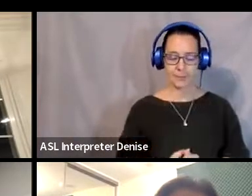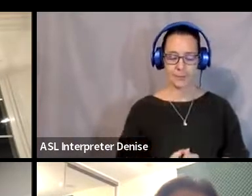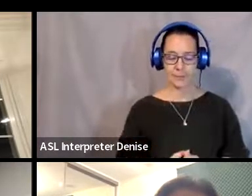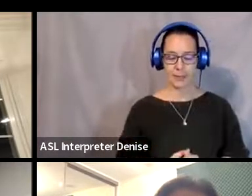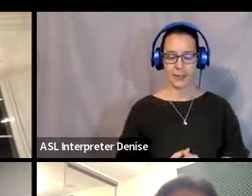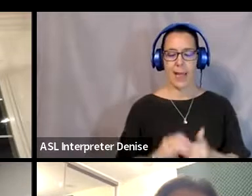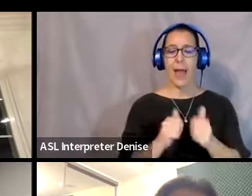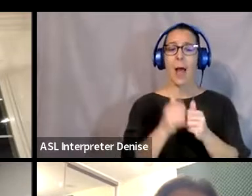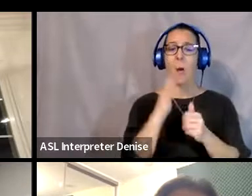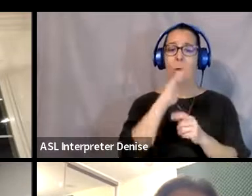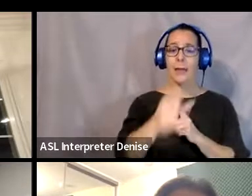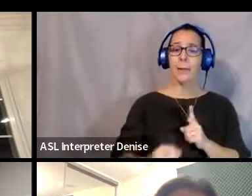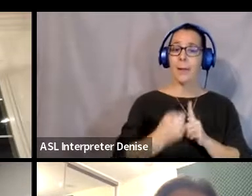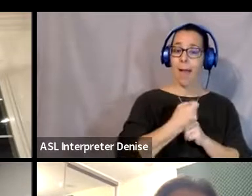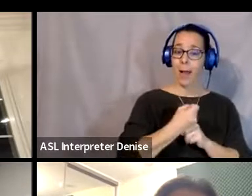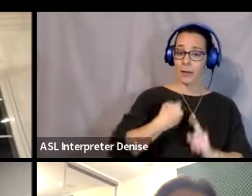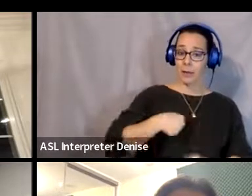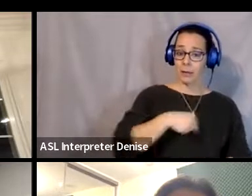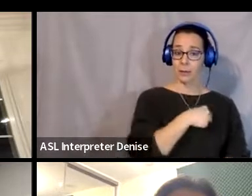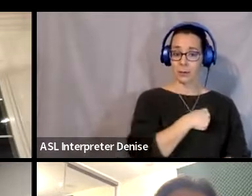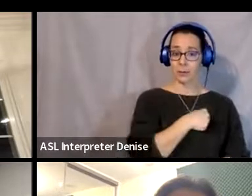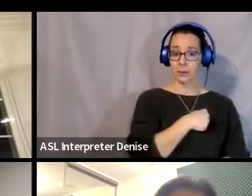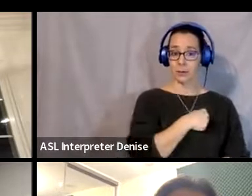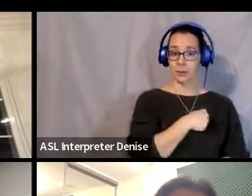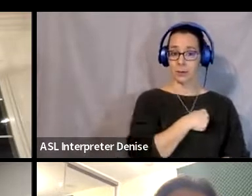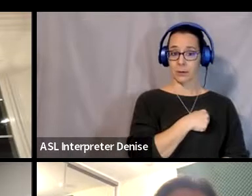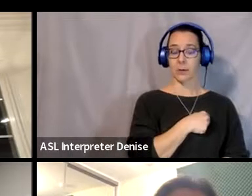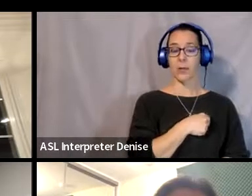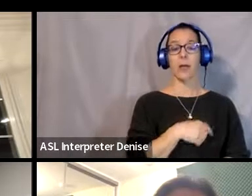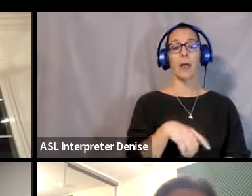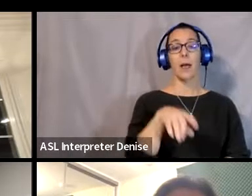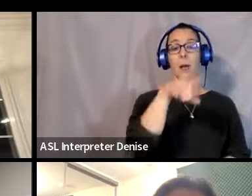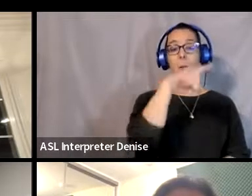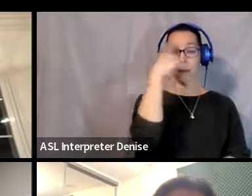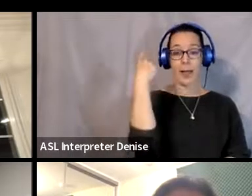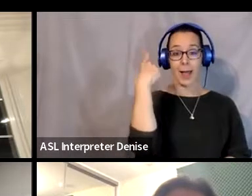be we will lose the space of the